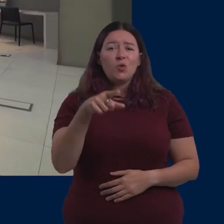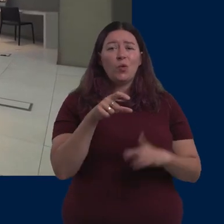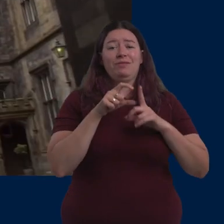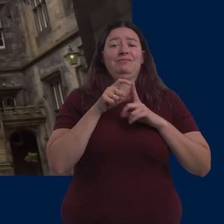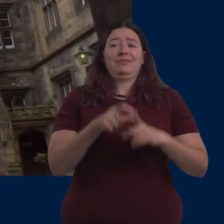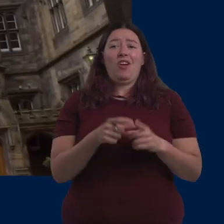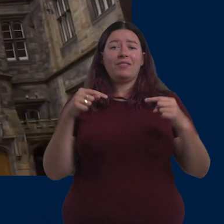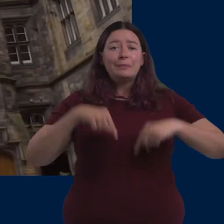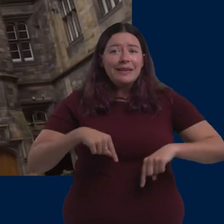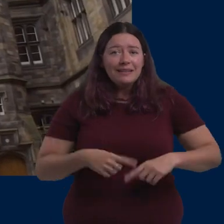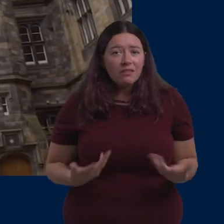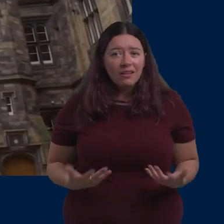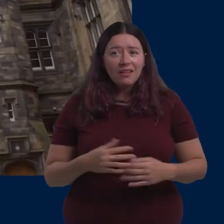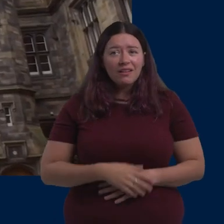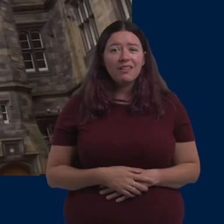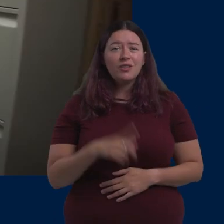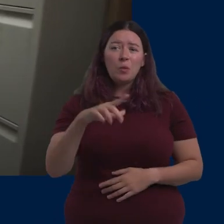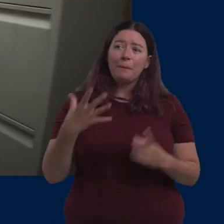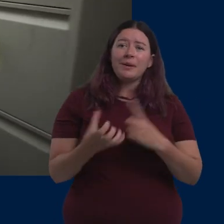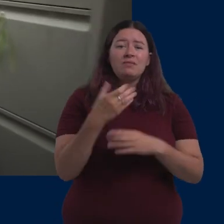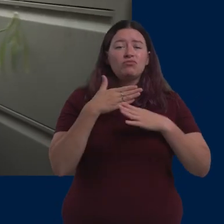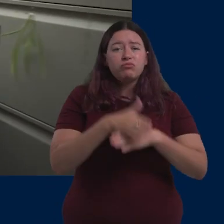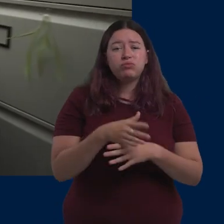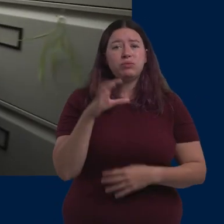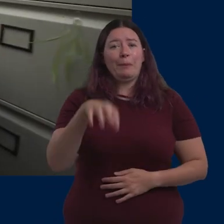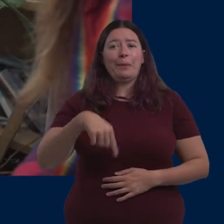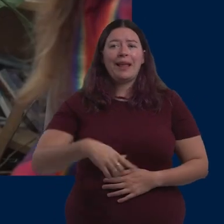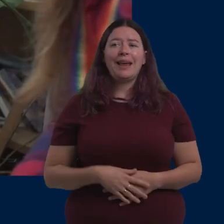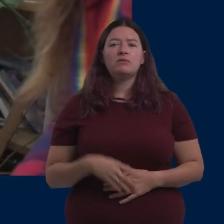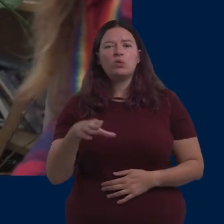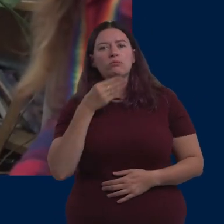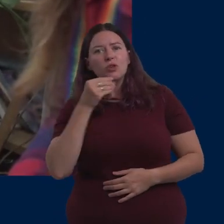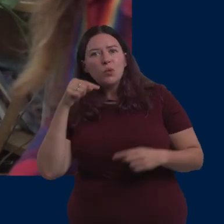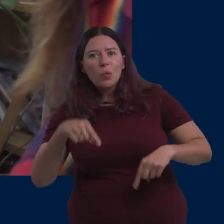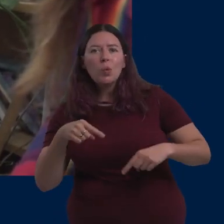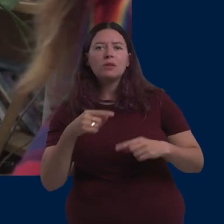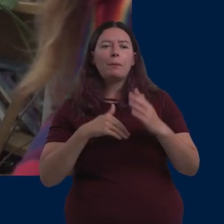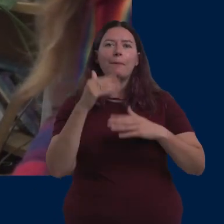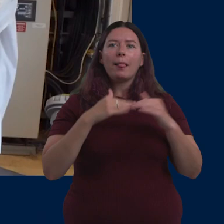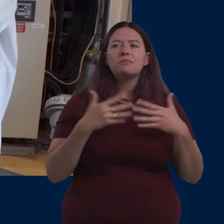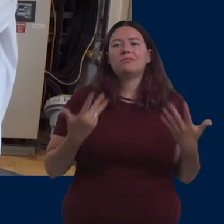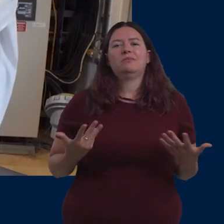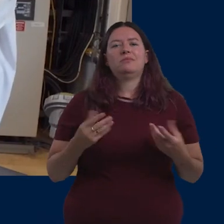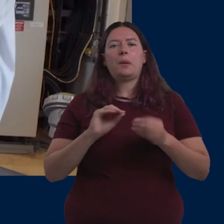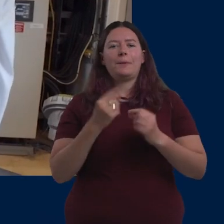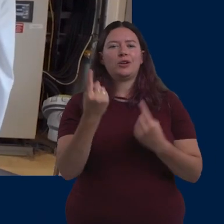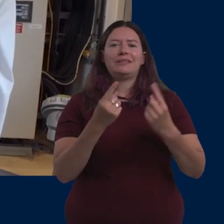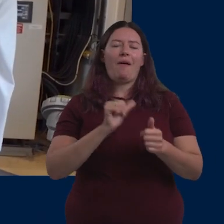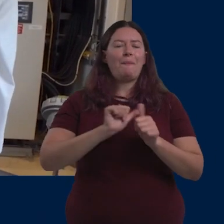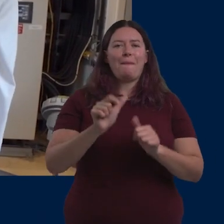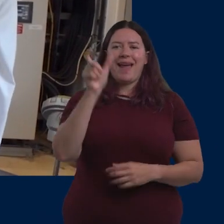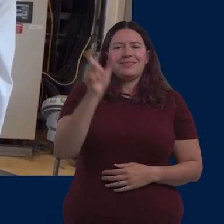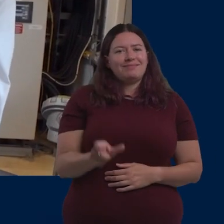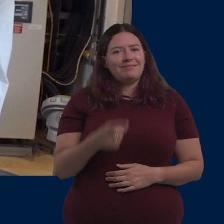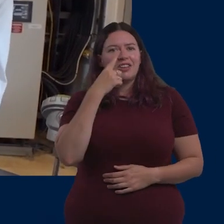your way. You deserve to be here. You've earned your place. Use it. Build on it.